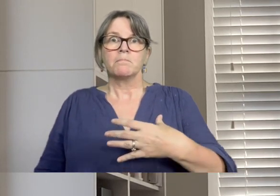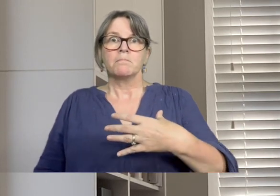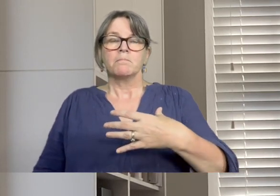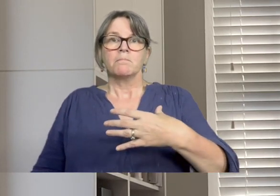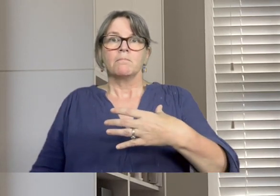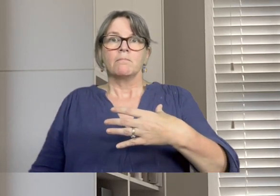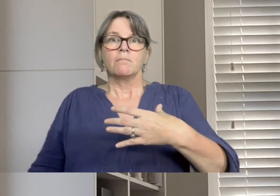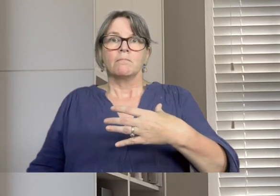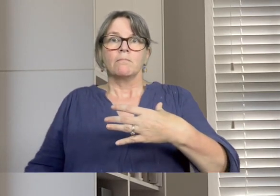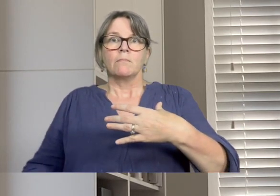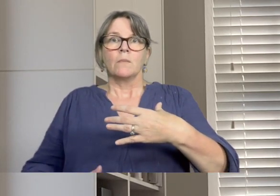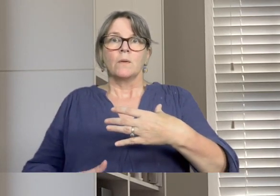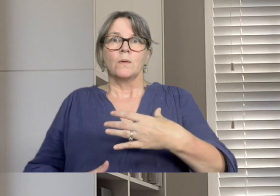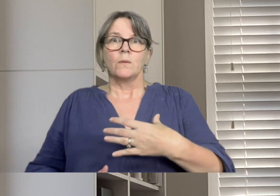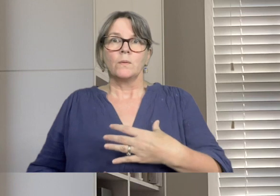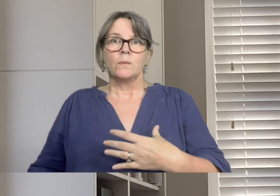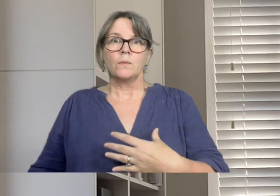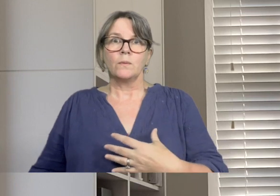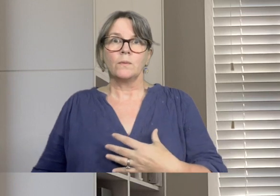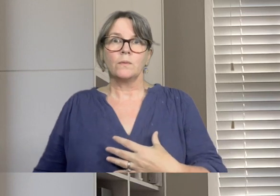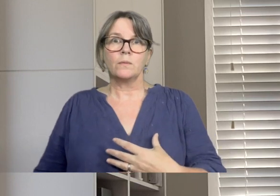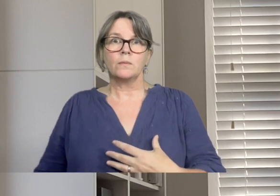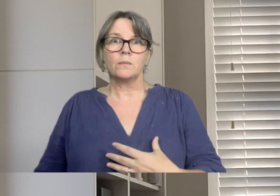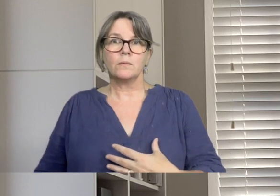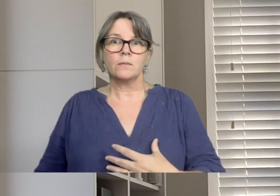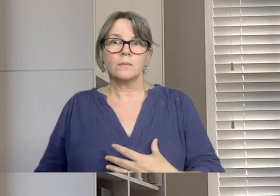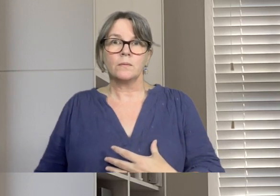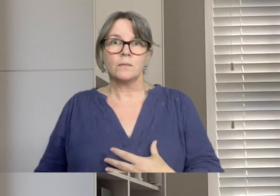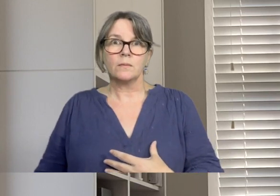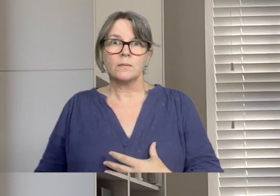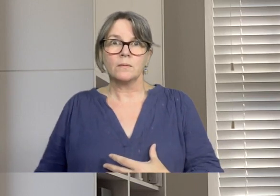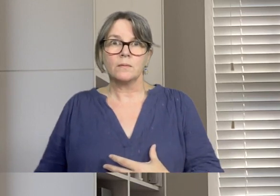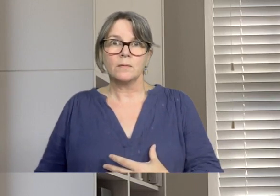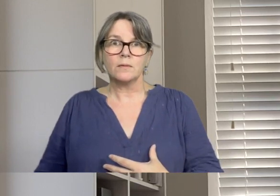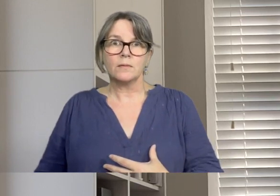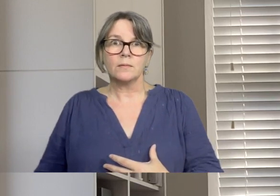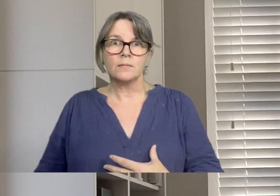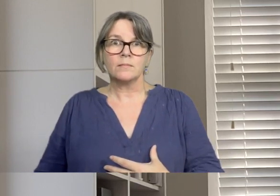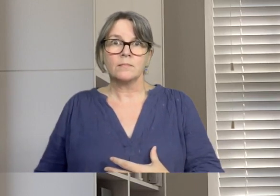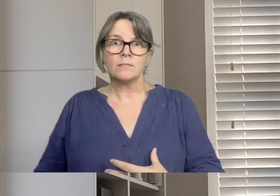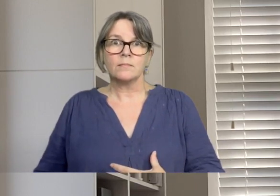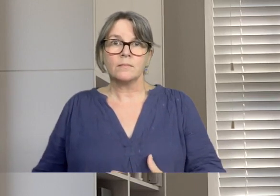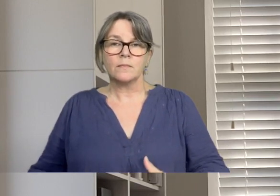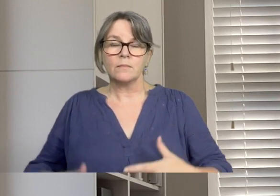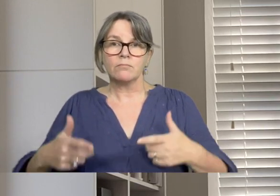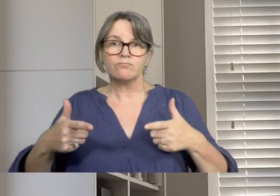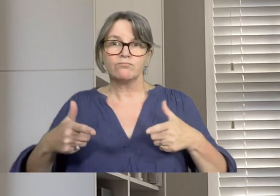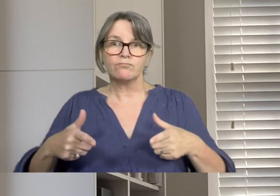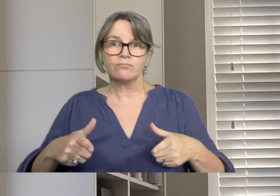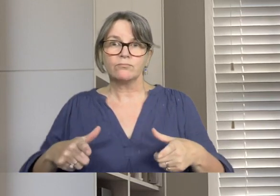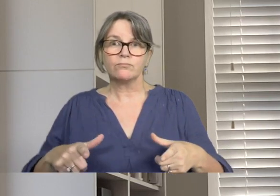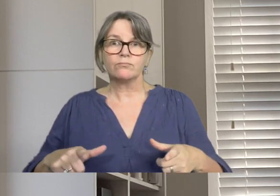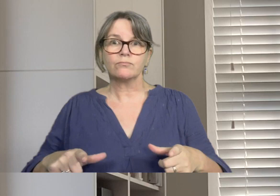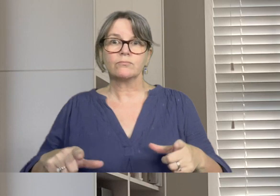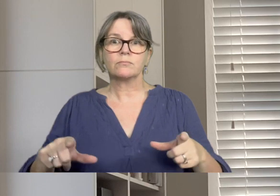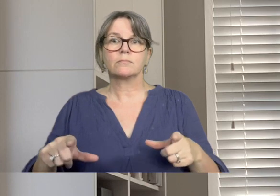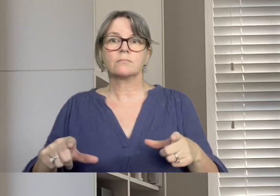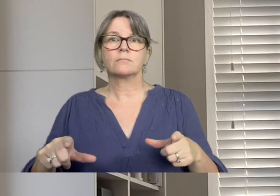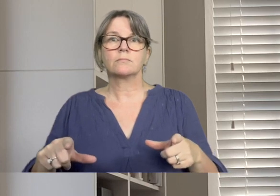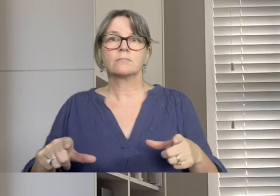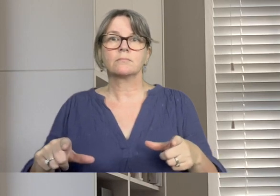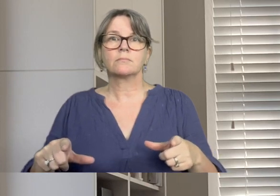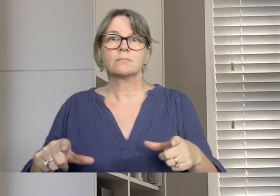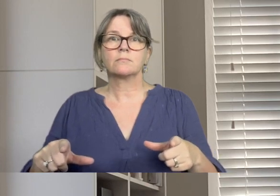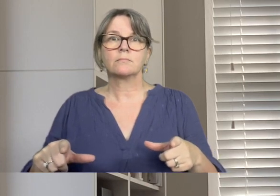Breath in. Deep scoop waist. Breath in. Breathe out, pelvis touches and